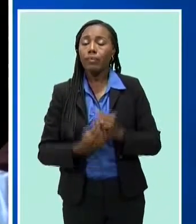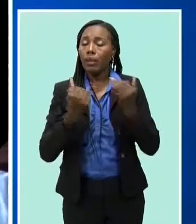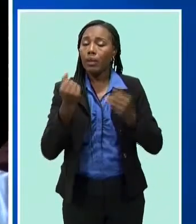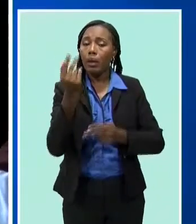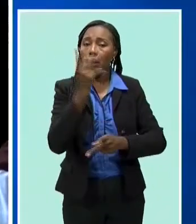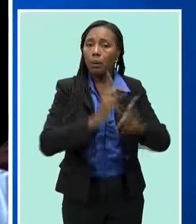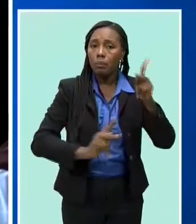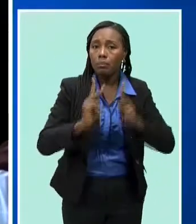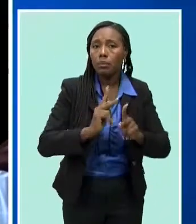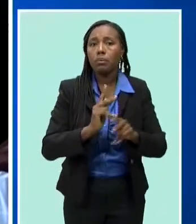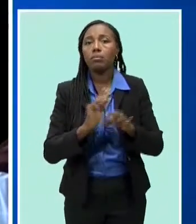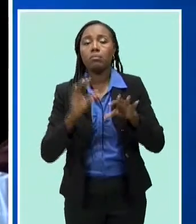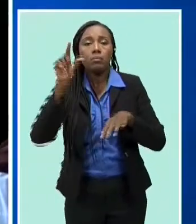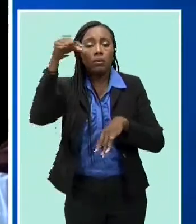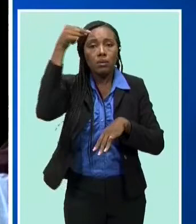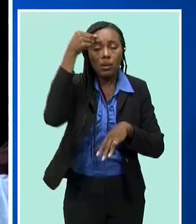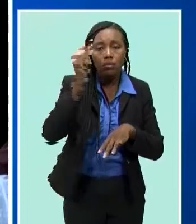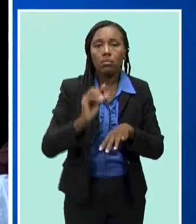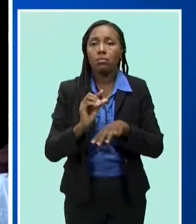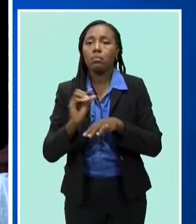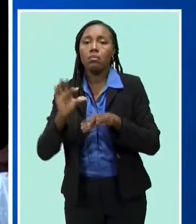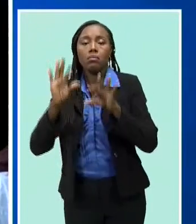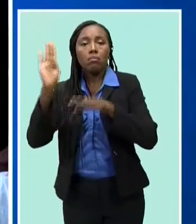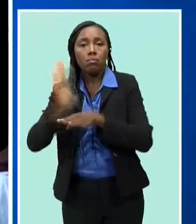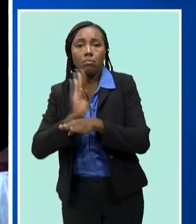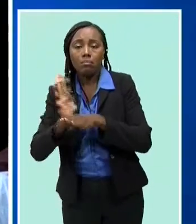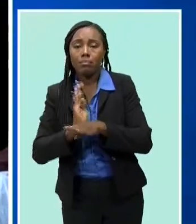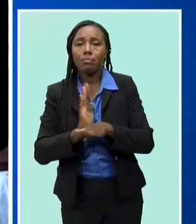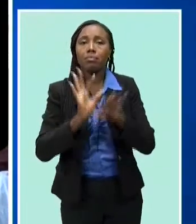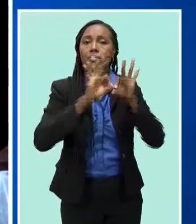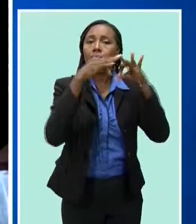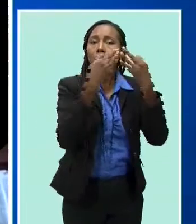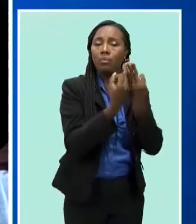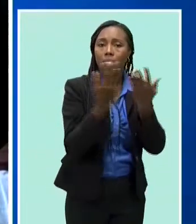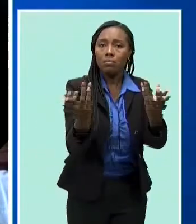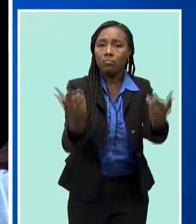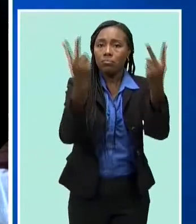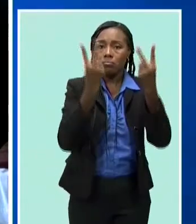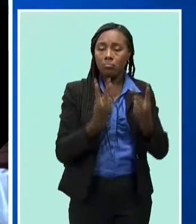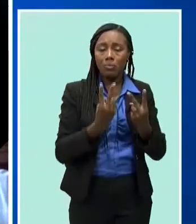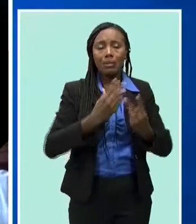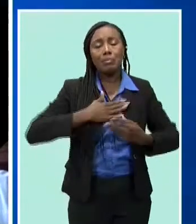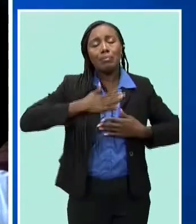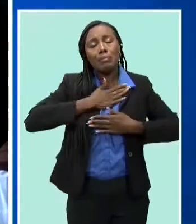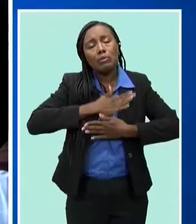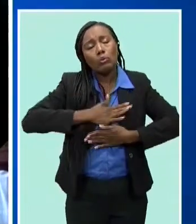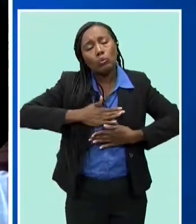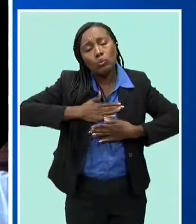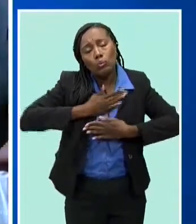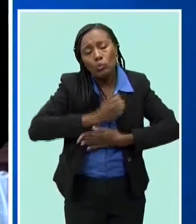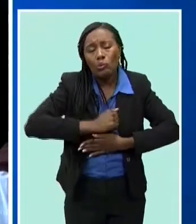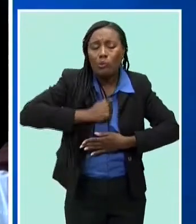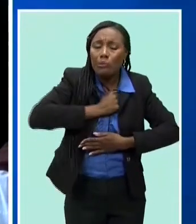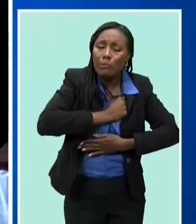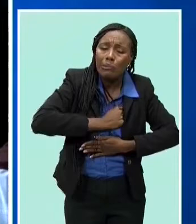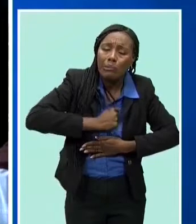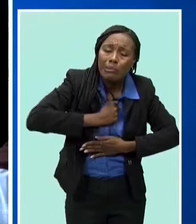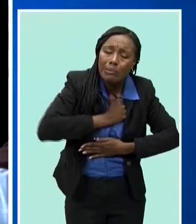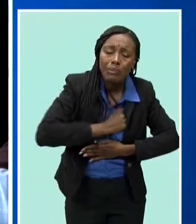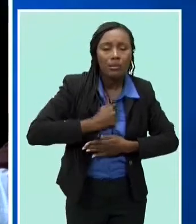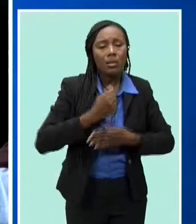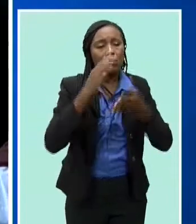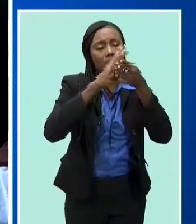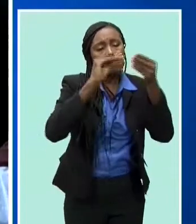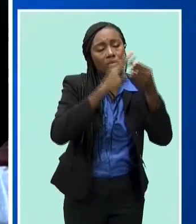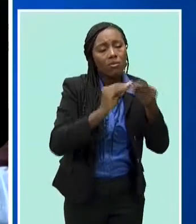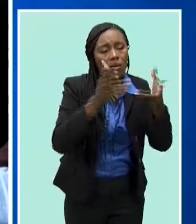Barbados to the families who are here how deeply sorry I am to hear that your relatives are missing. I want to give you